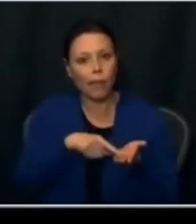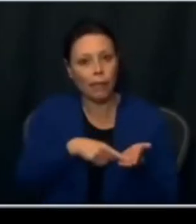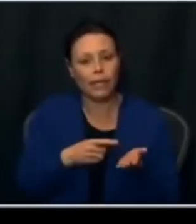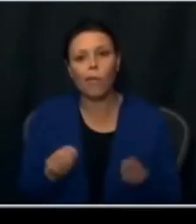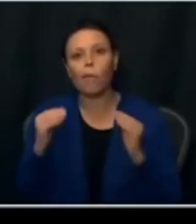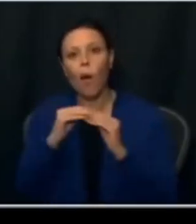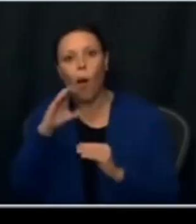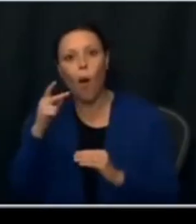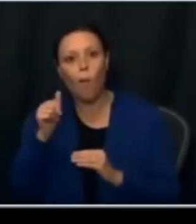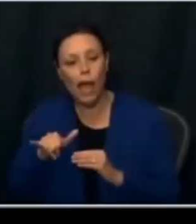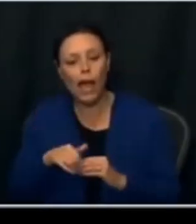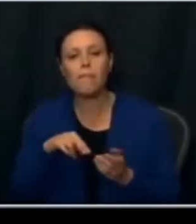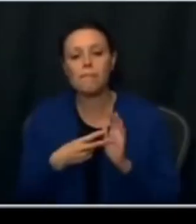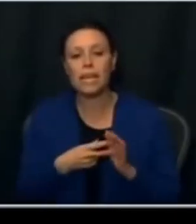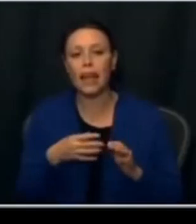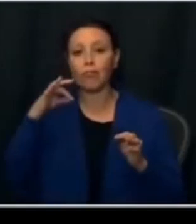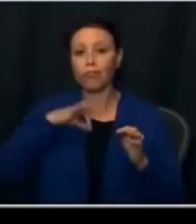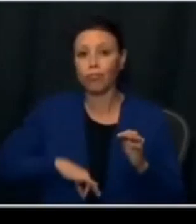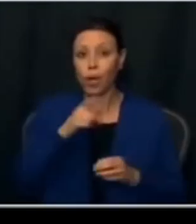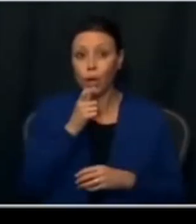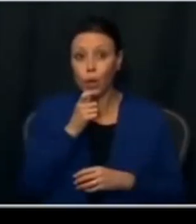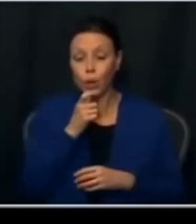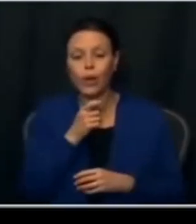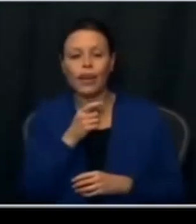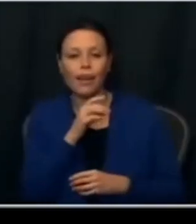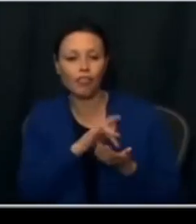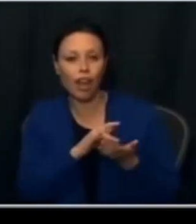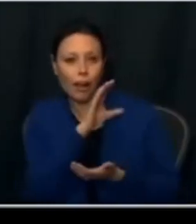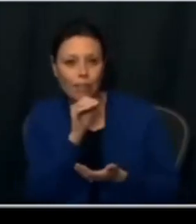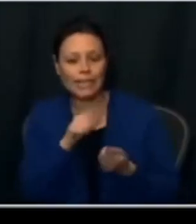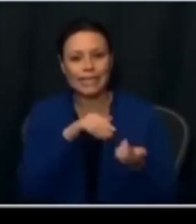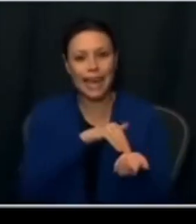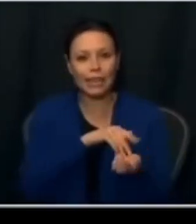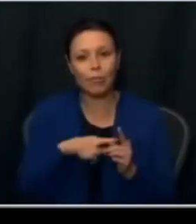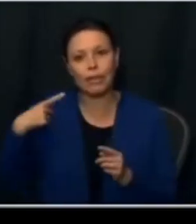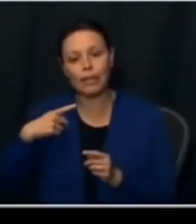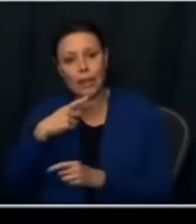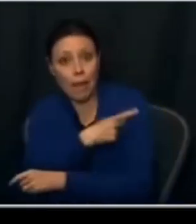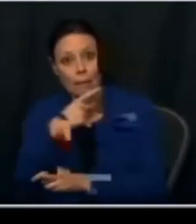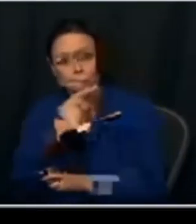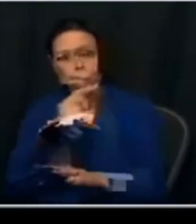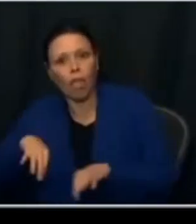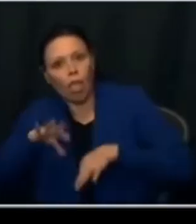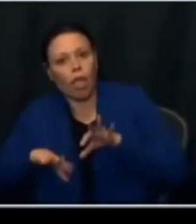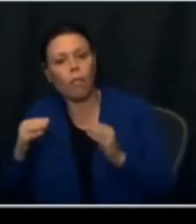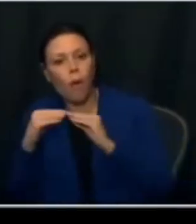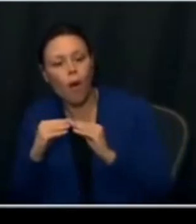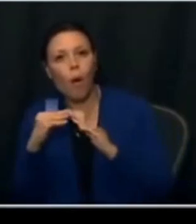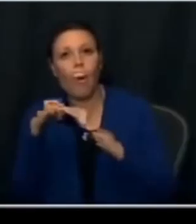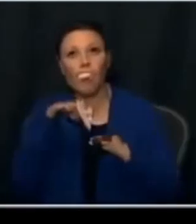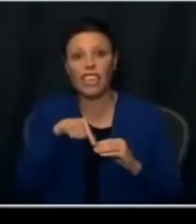do well, drug companies do well, but patients pay more. This effort is going to save over $85